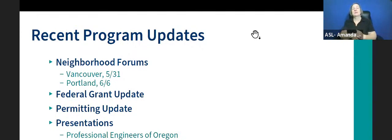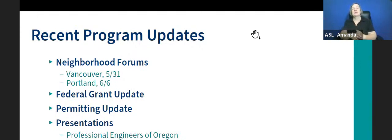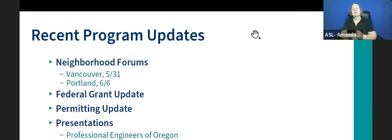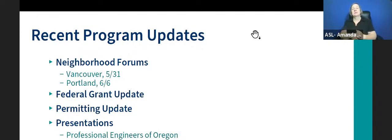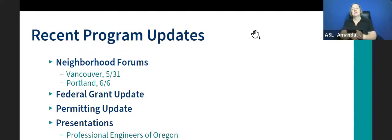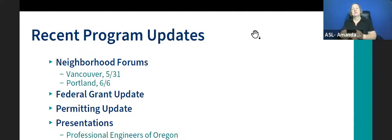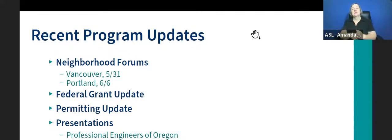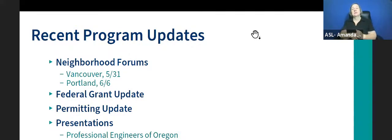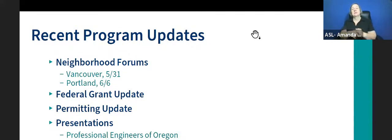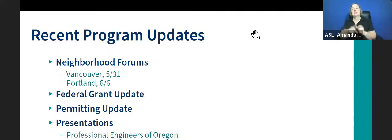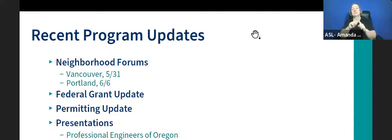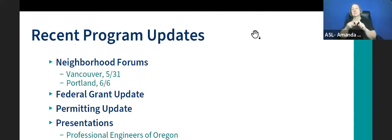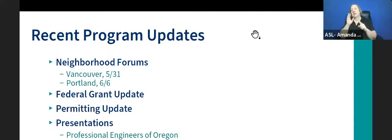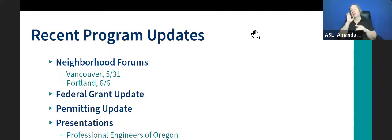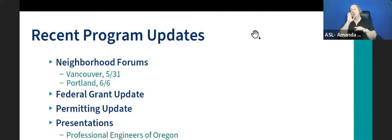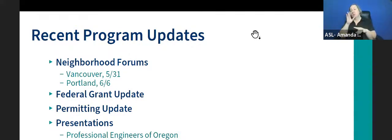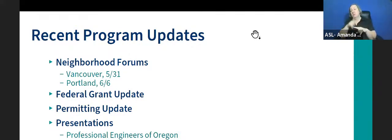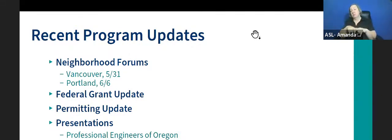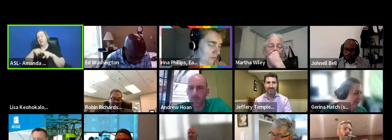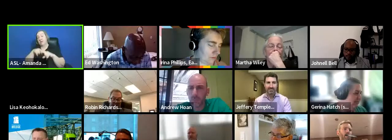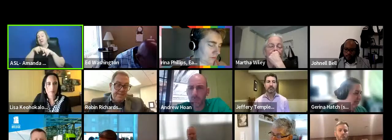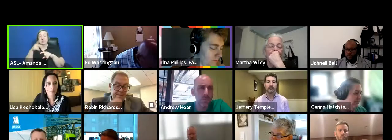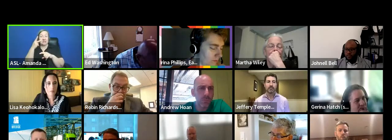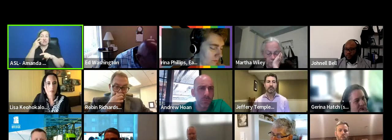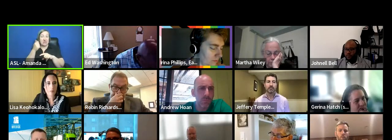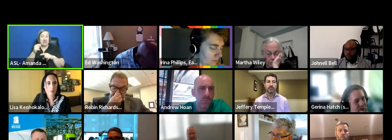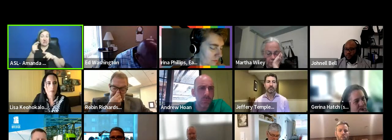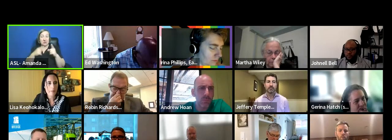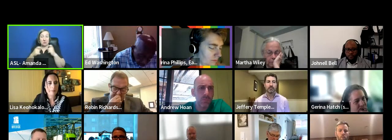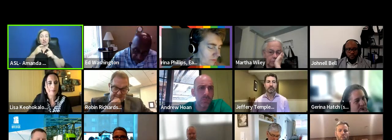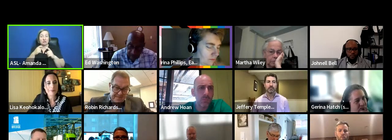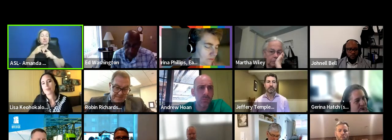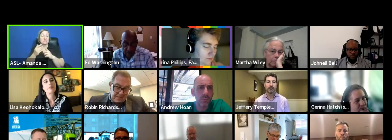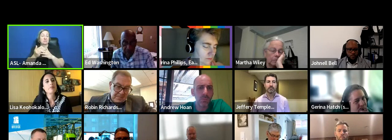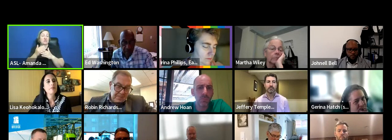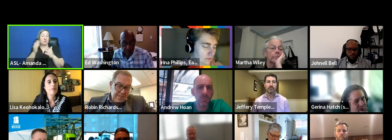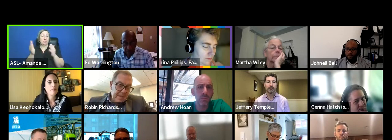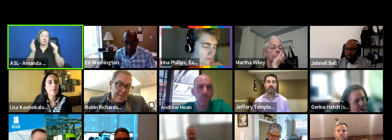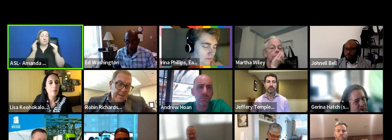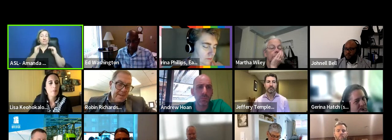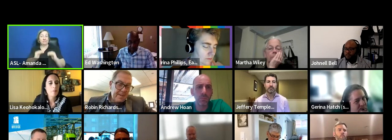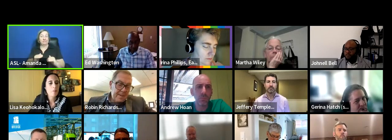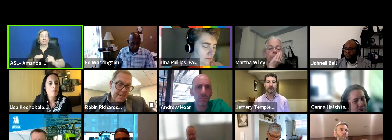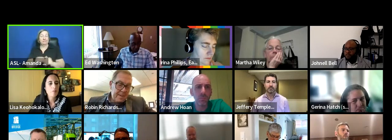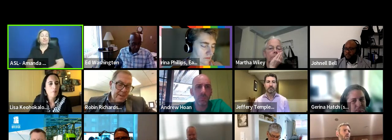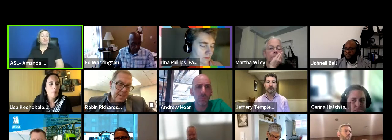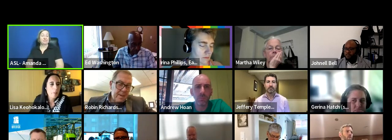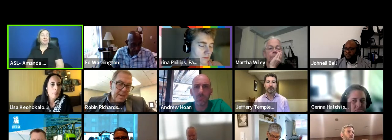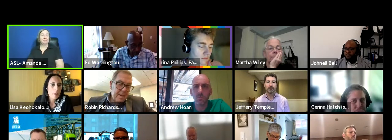But I'll pause there and see if there's any questions before I move on to the next phase.